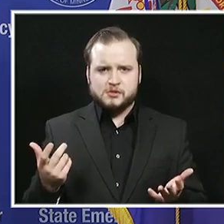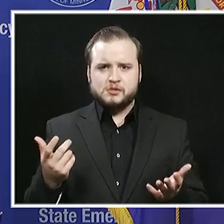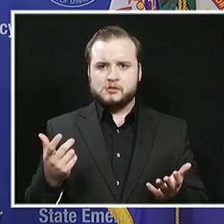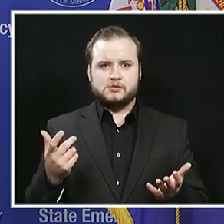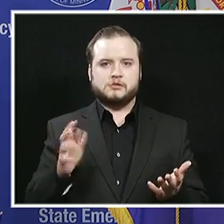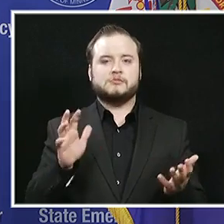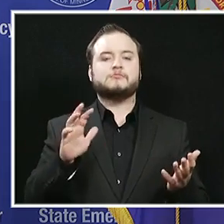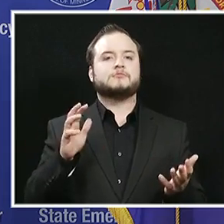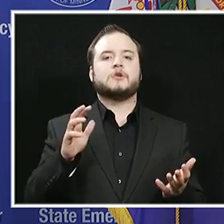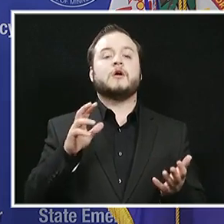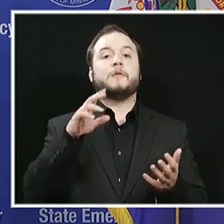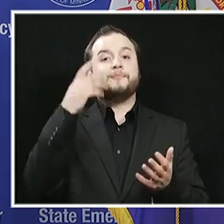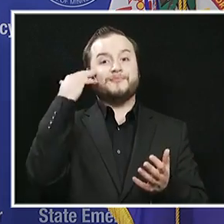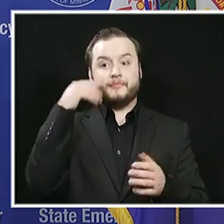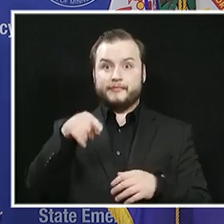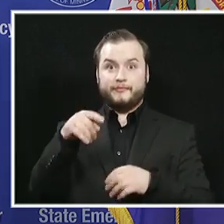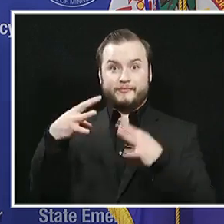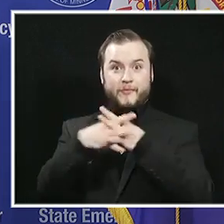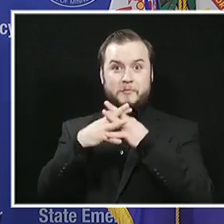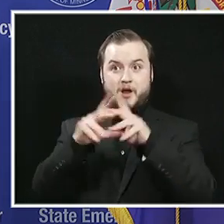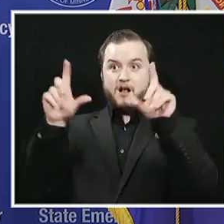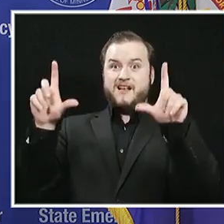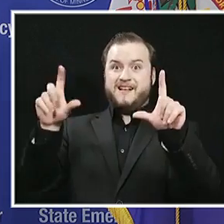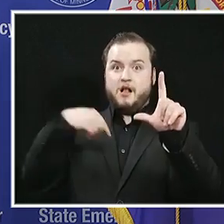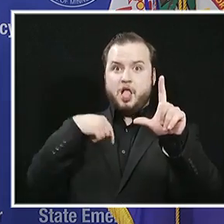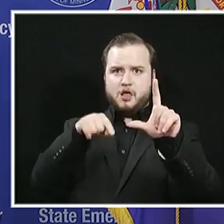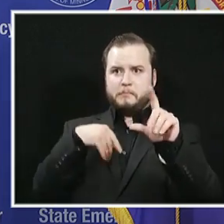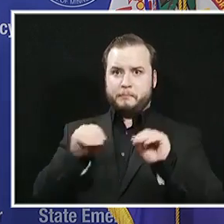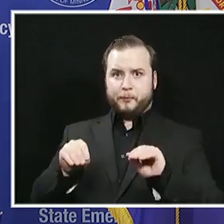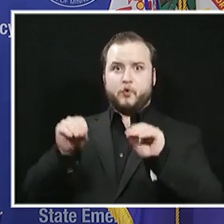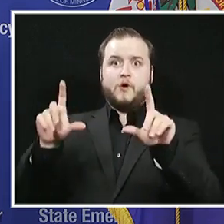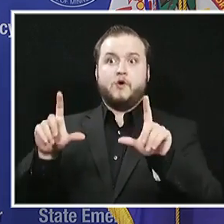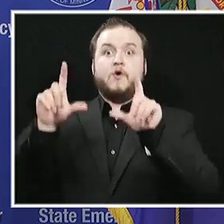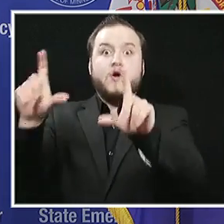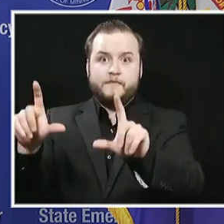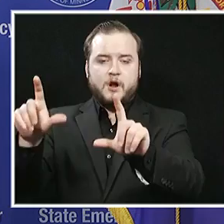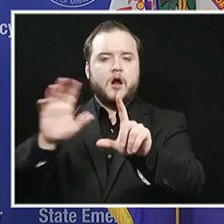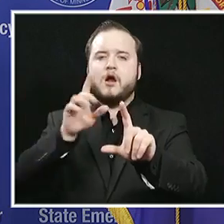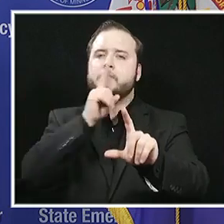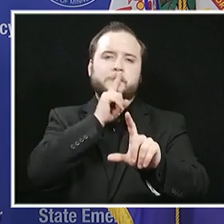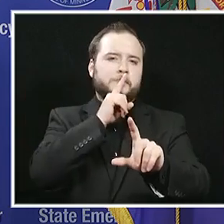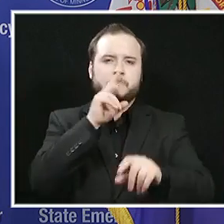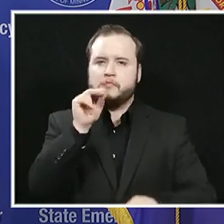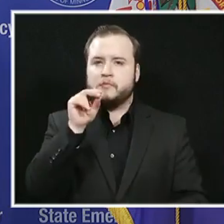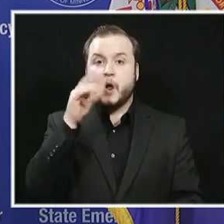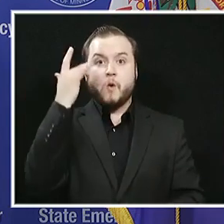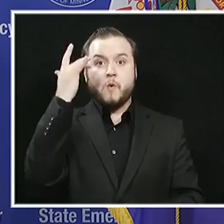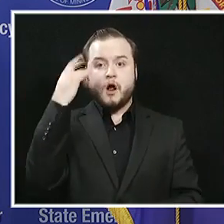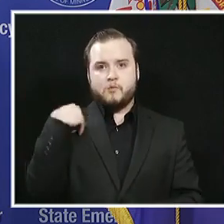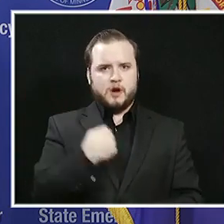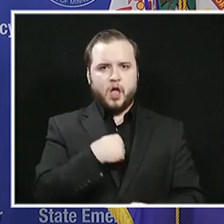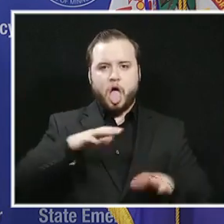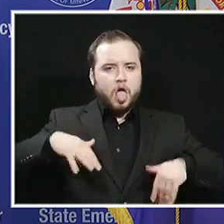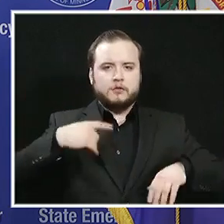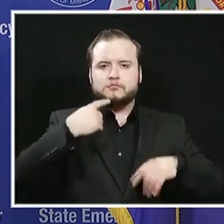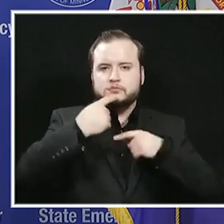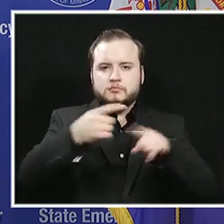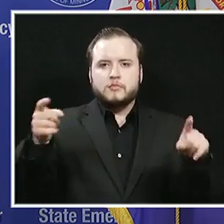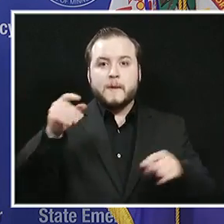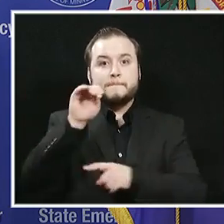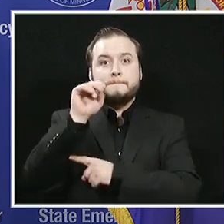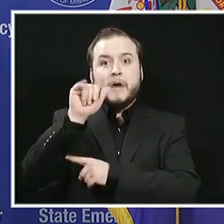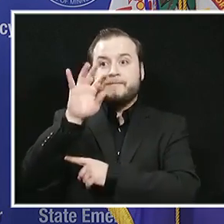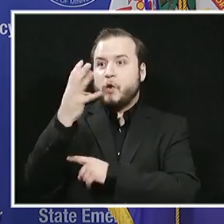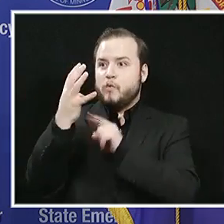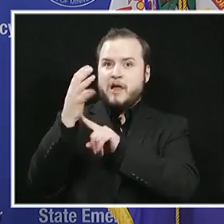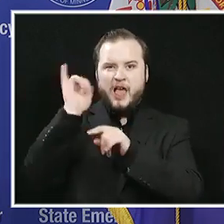it today that we're out of it by May 18th. But what I pledged is if you give us that time, I will get you results. And the results